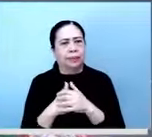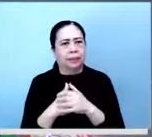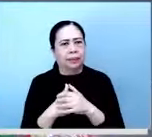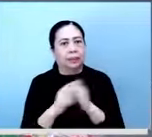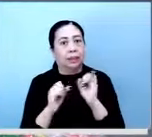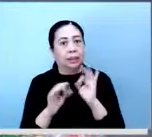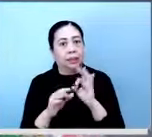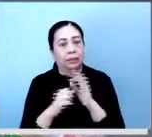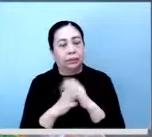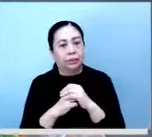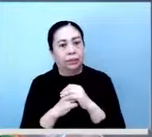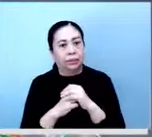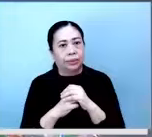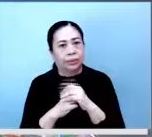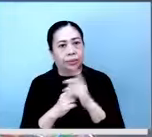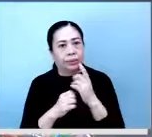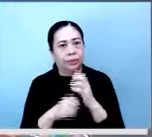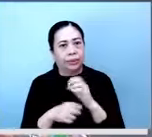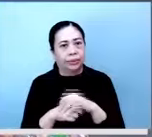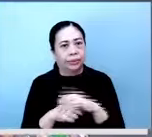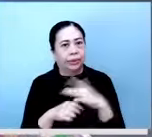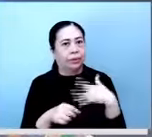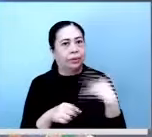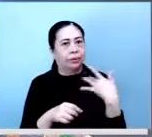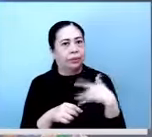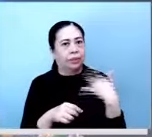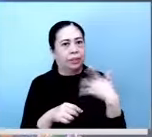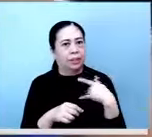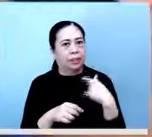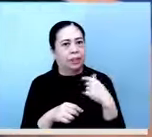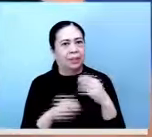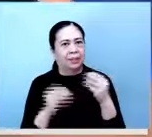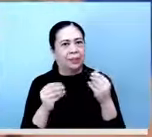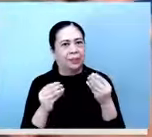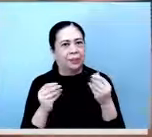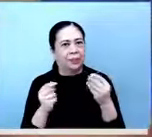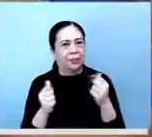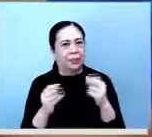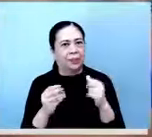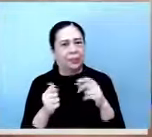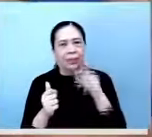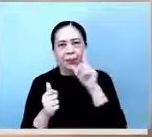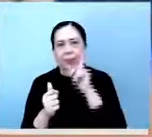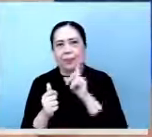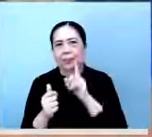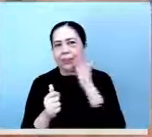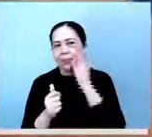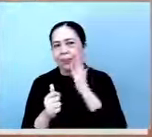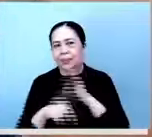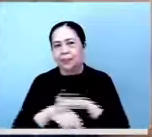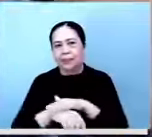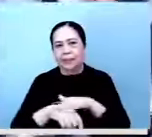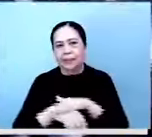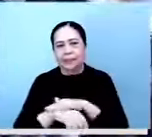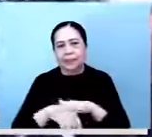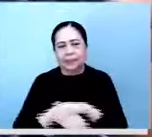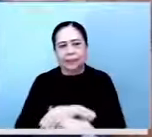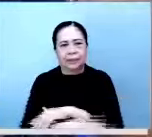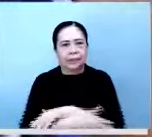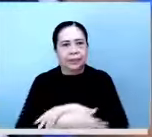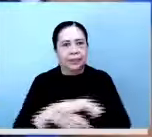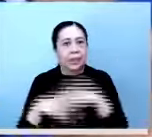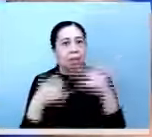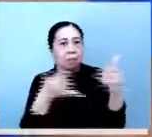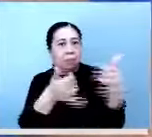if you scrunch it like this, you will feel na it's very buttery soft and very gentle to the baby skin for the kids' skin. Kahit na maglaro